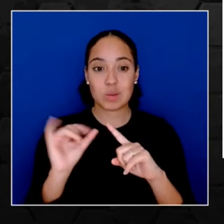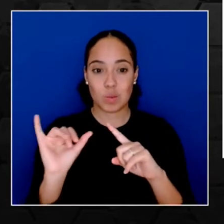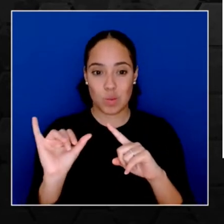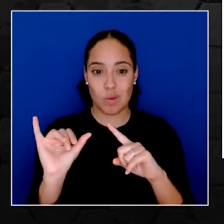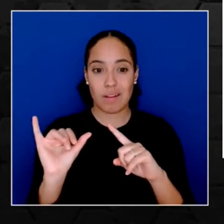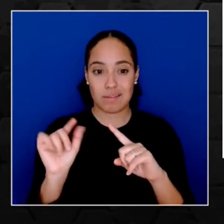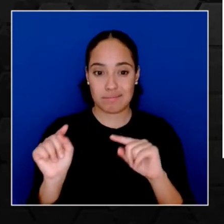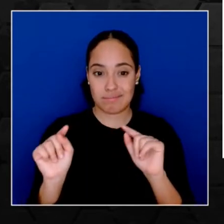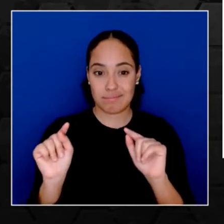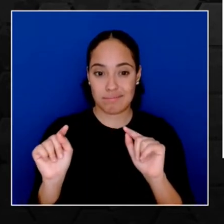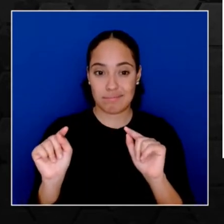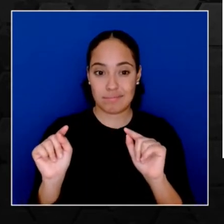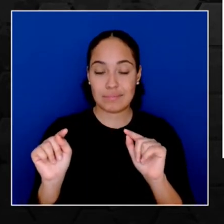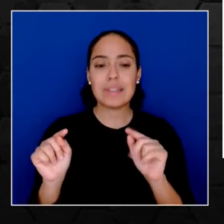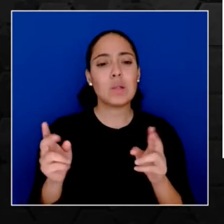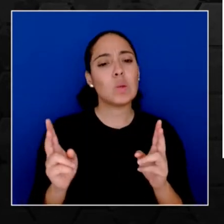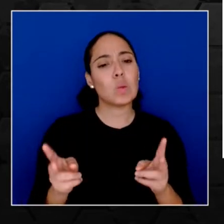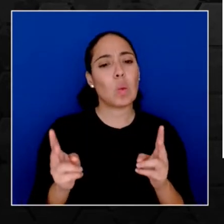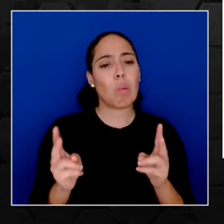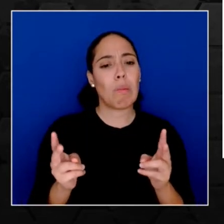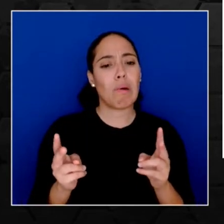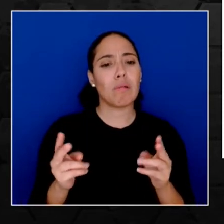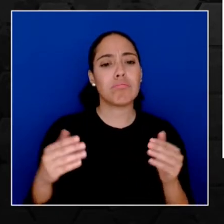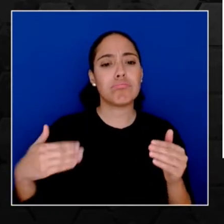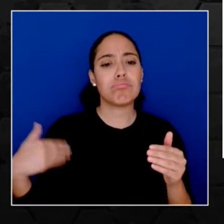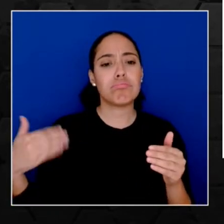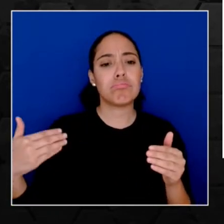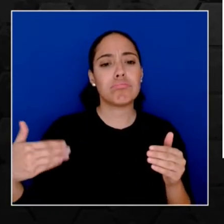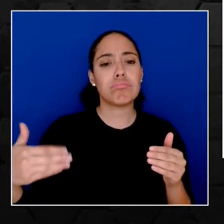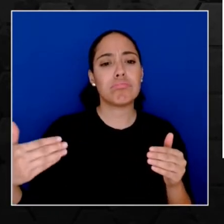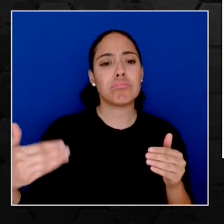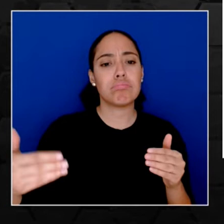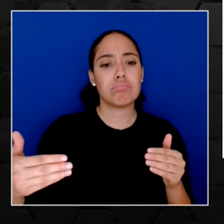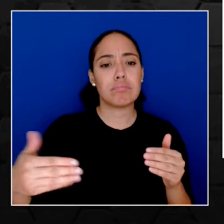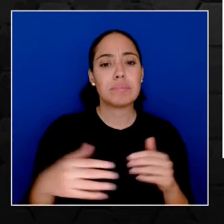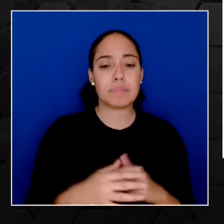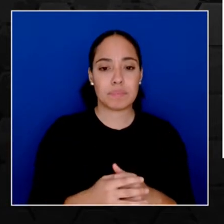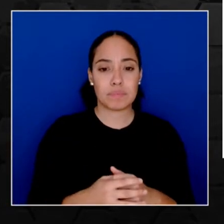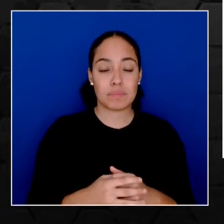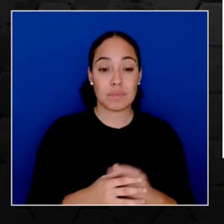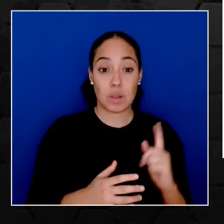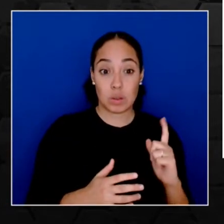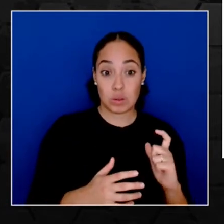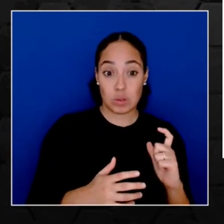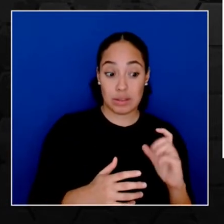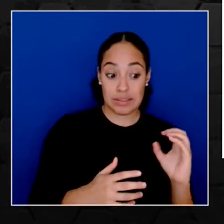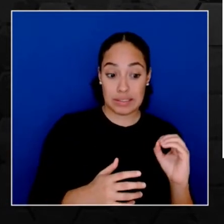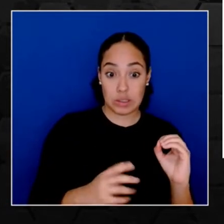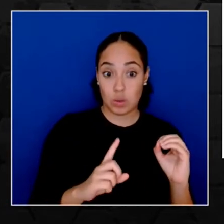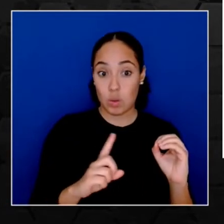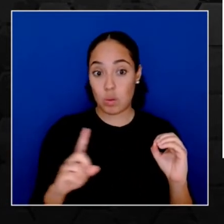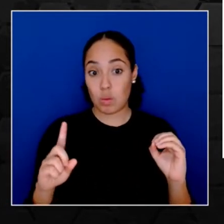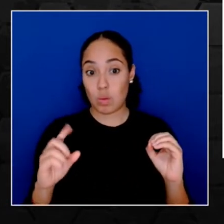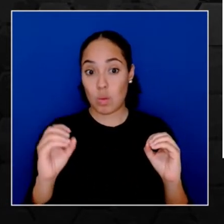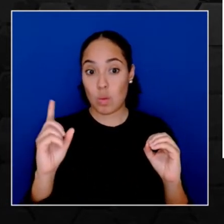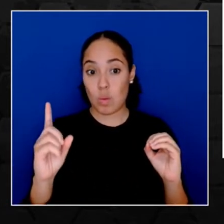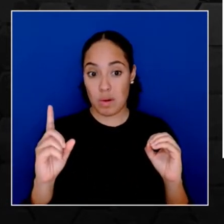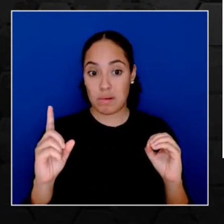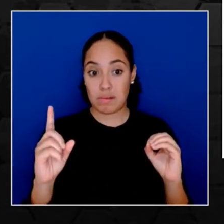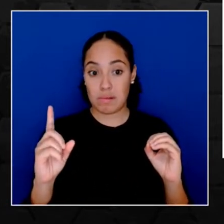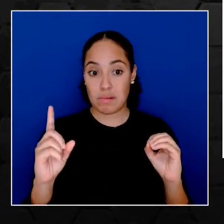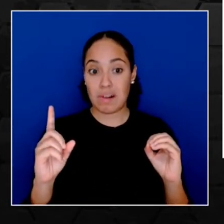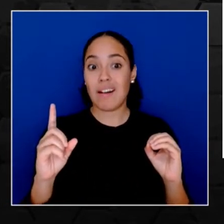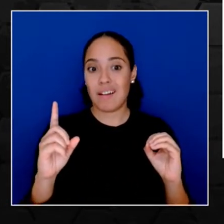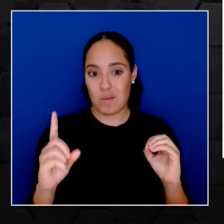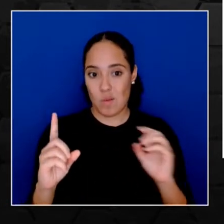is the normal thing, is like from the x, what I'm doing from starting from 0 to 1, and from y I'm starting from 1 to 0, like